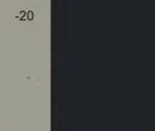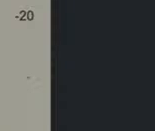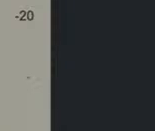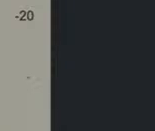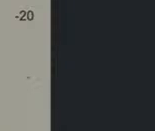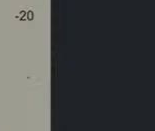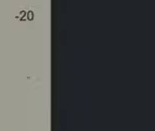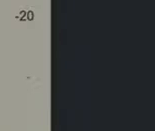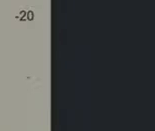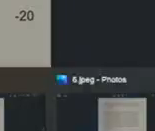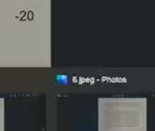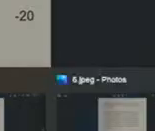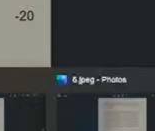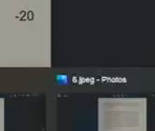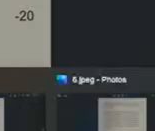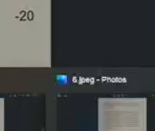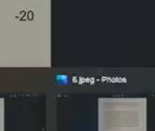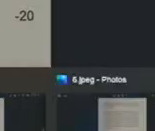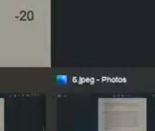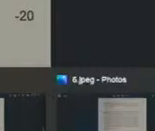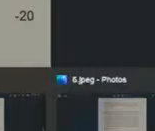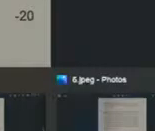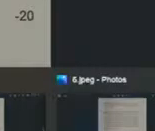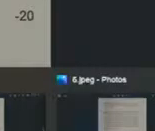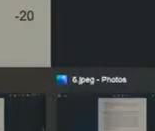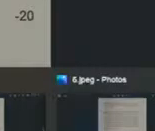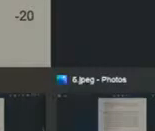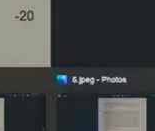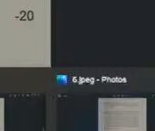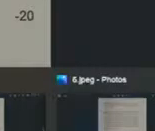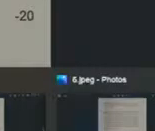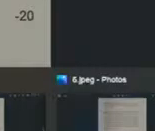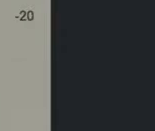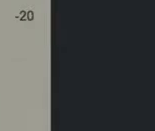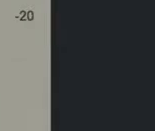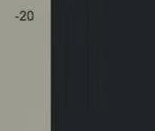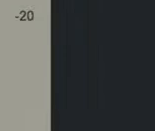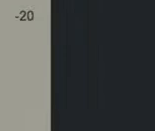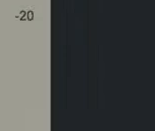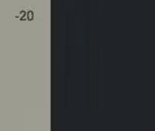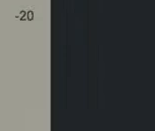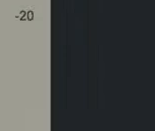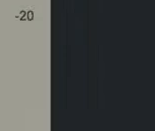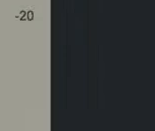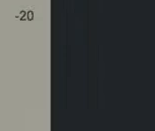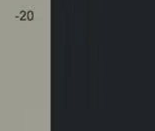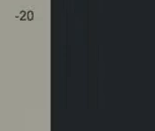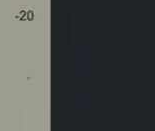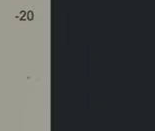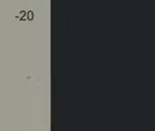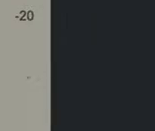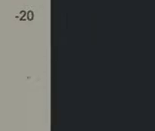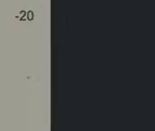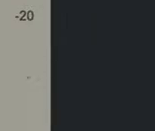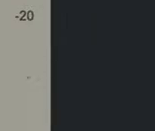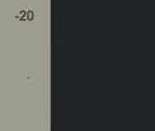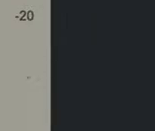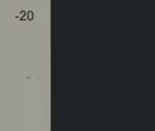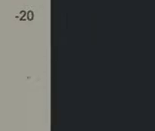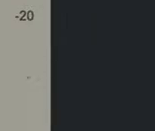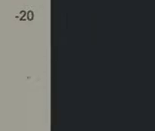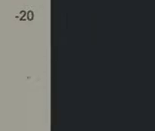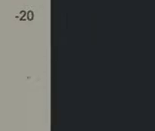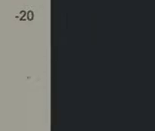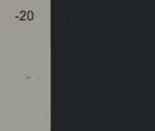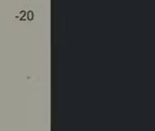shouldn't repeat it too many times, he is qualified to be a Supreme Court judge. And so we know he understood minor KI. So it is important